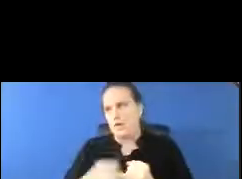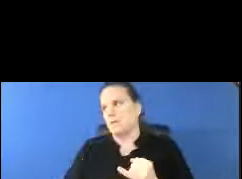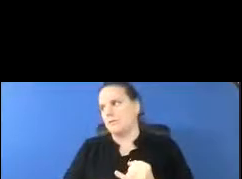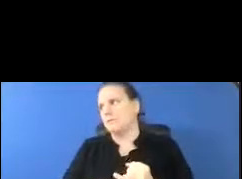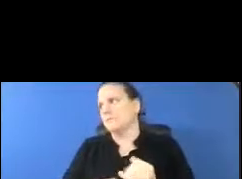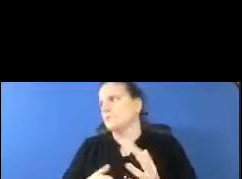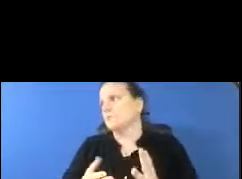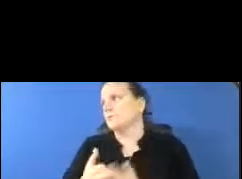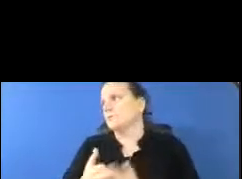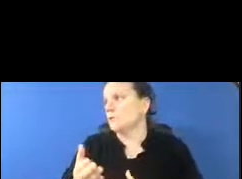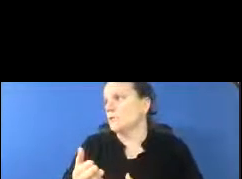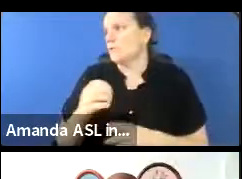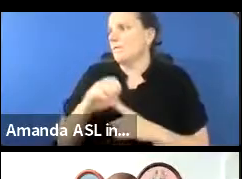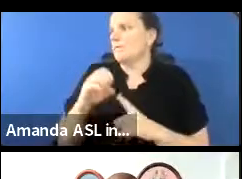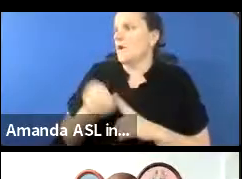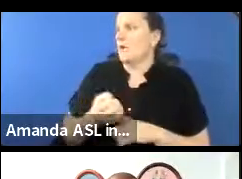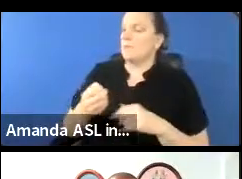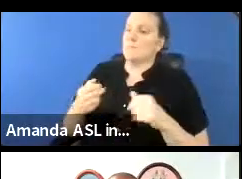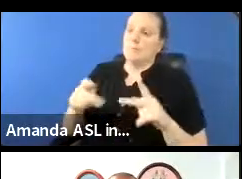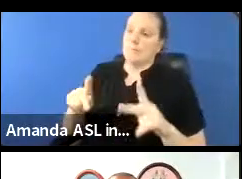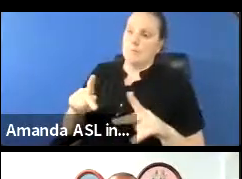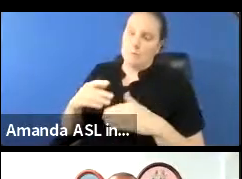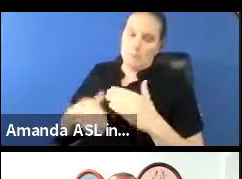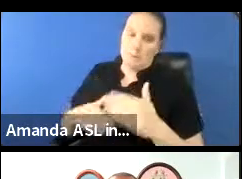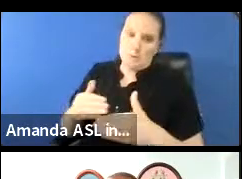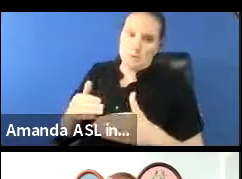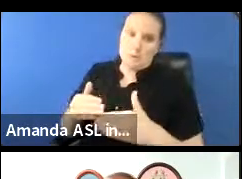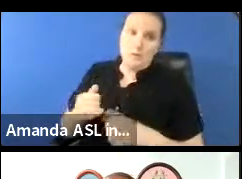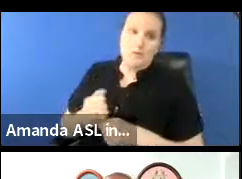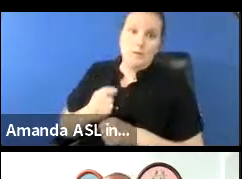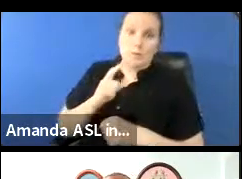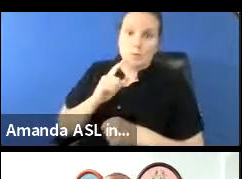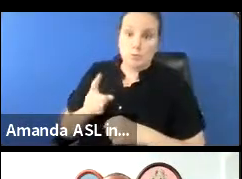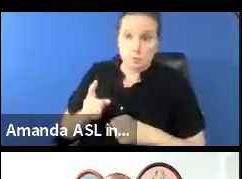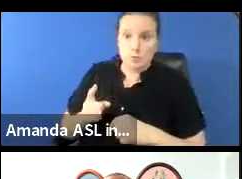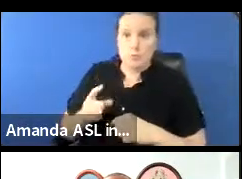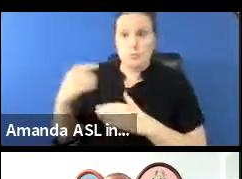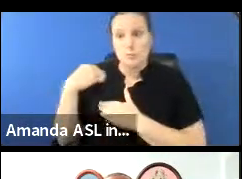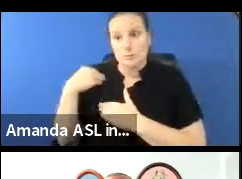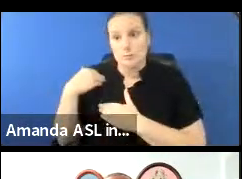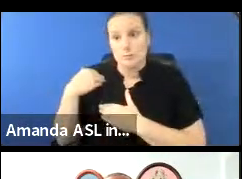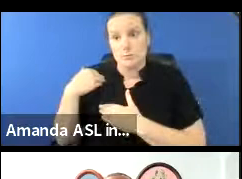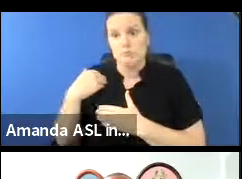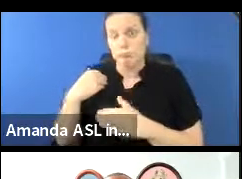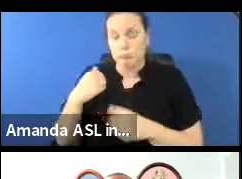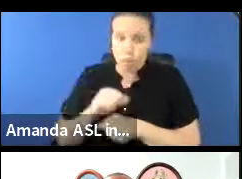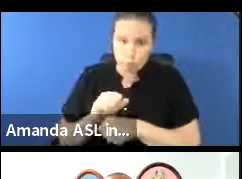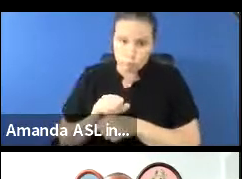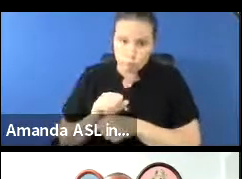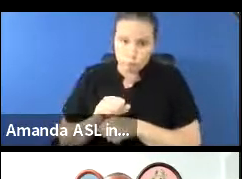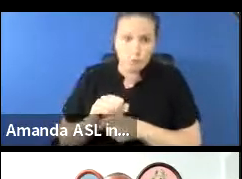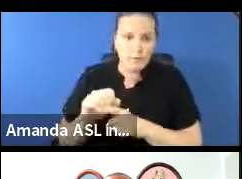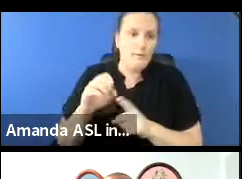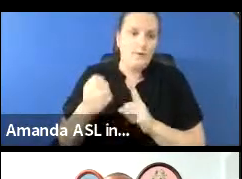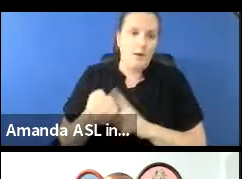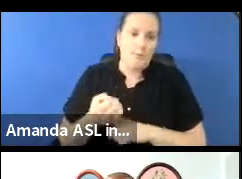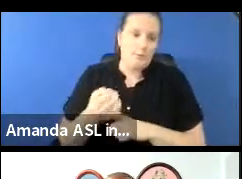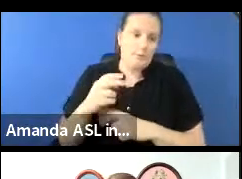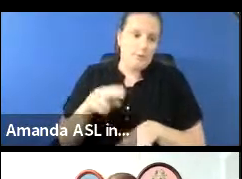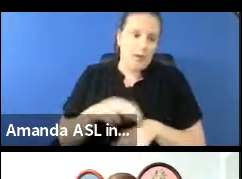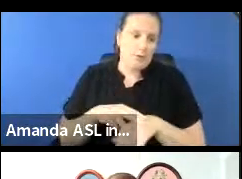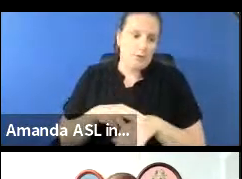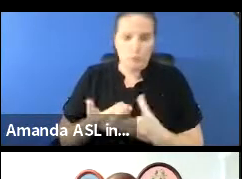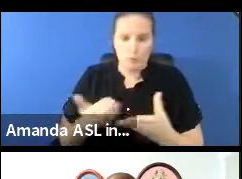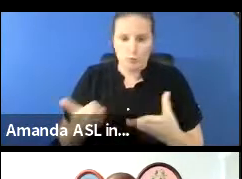through the environmental permitting process to ensure that we are being responsible stewards of the environment and natural resources.